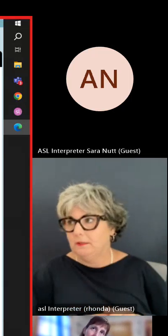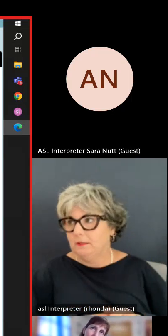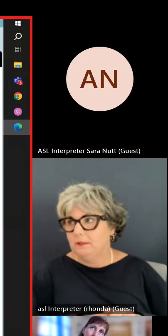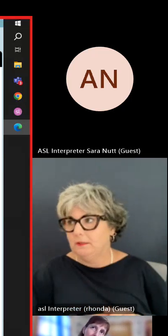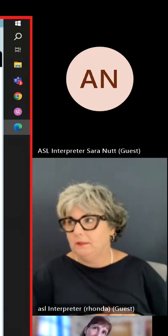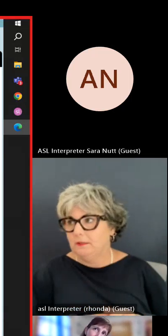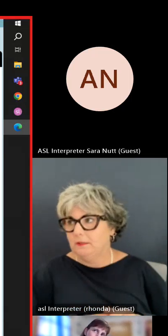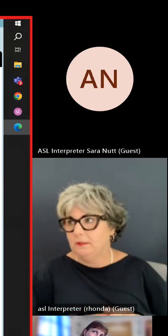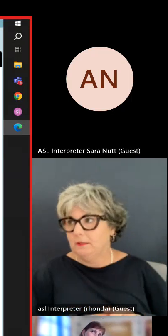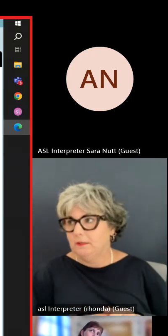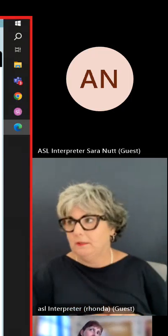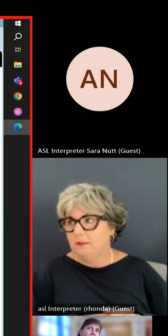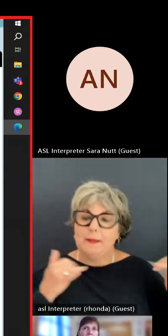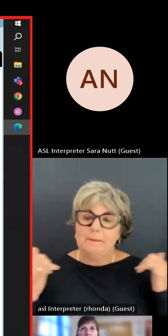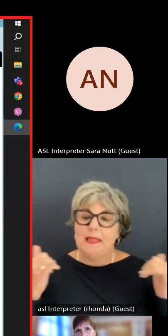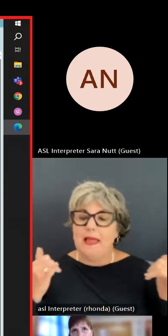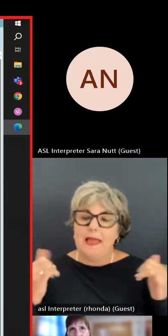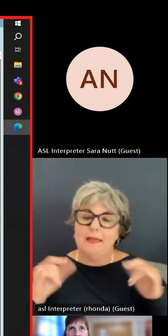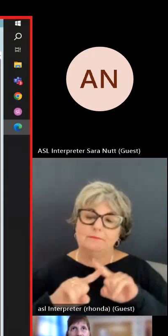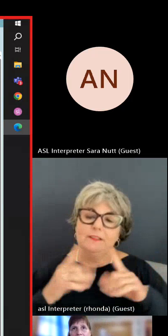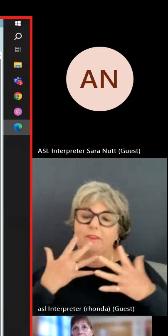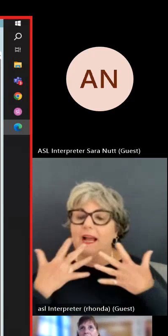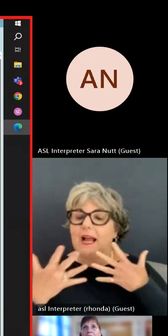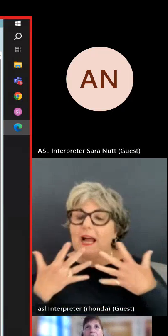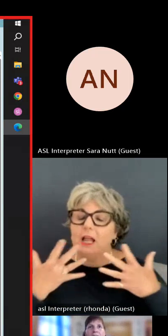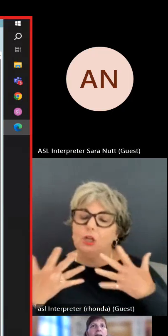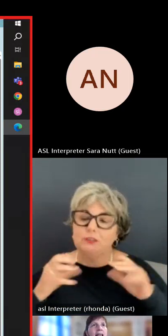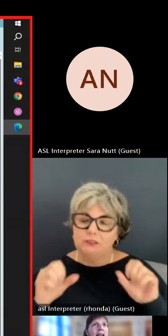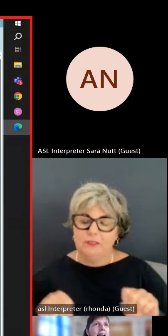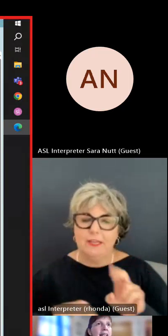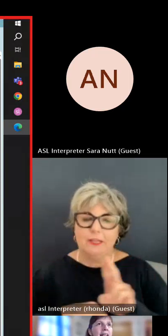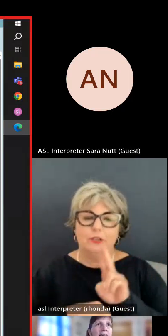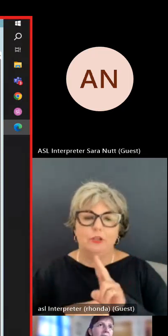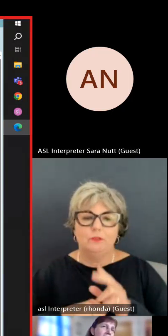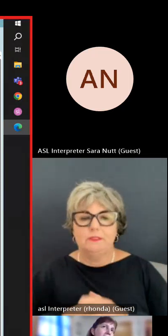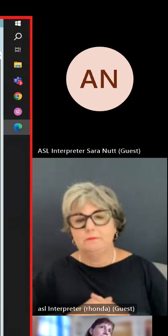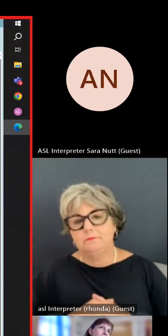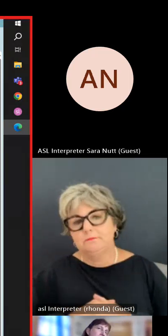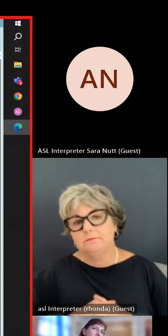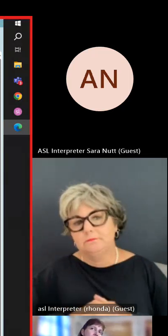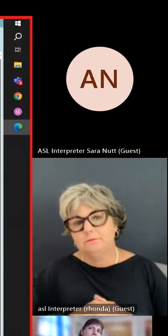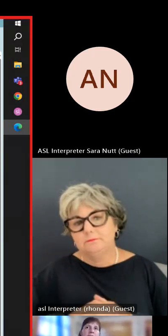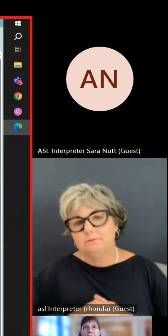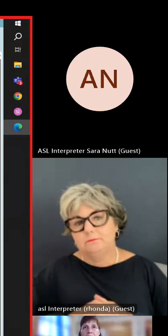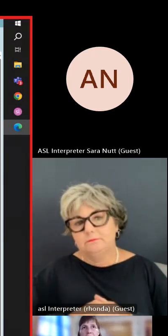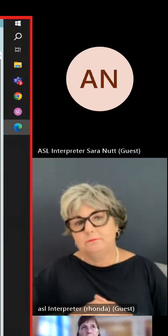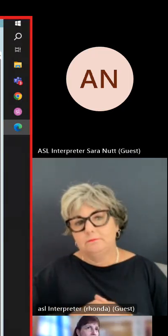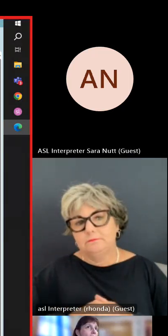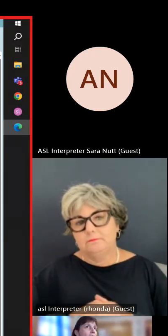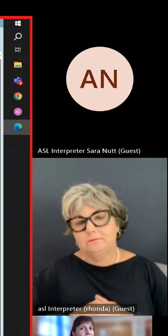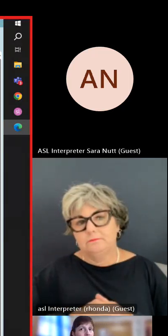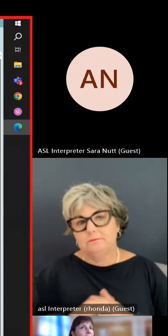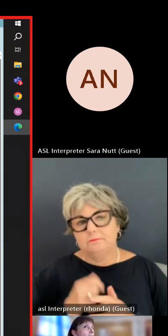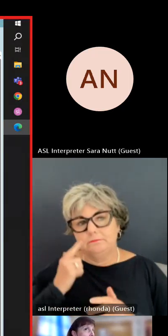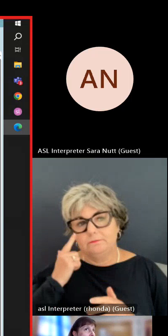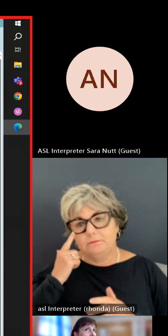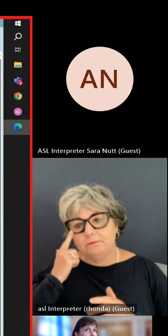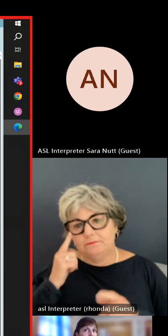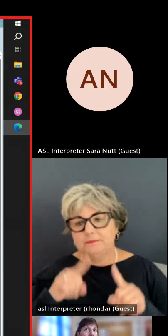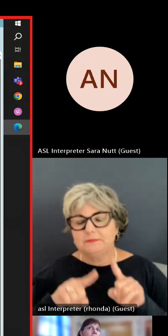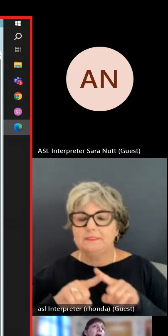Adobe will let you play with different colors on the screen. And you can choose different, what they call